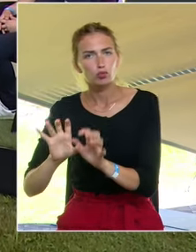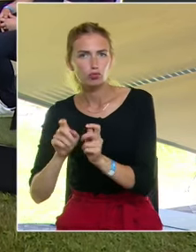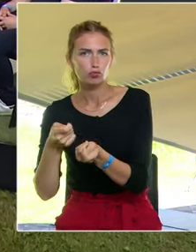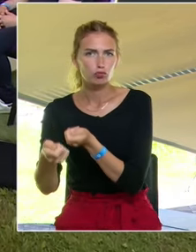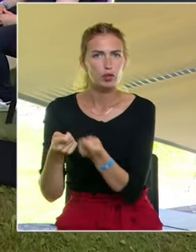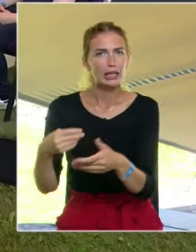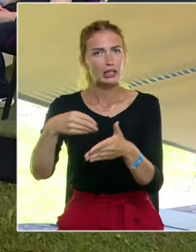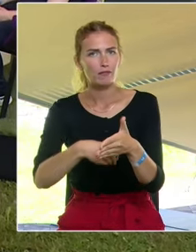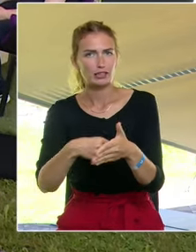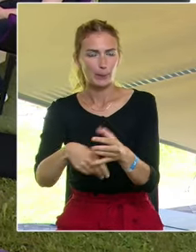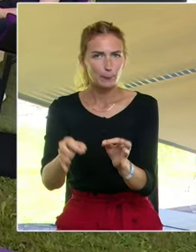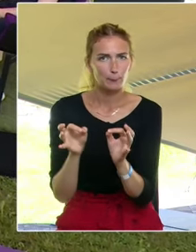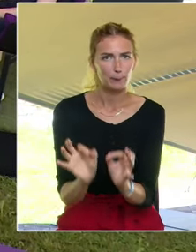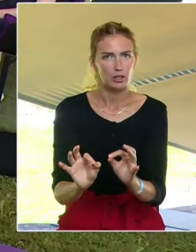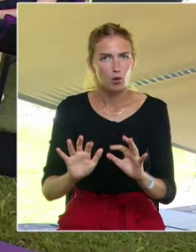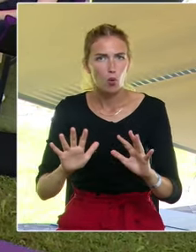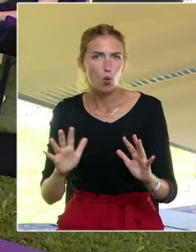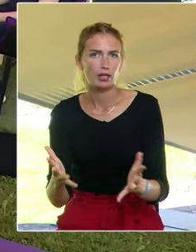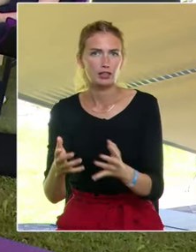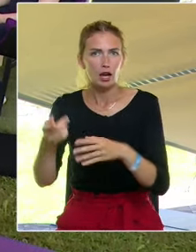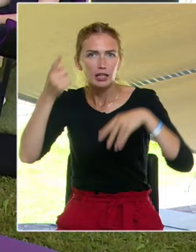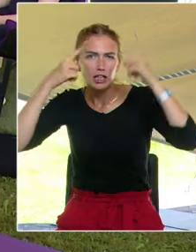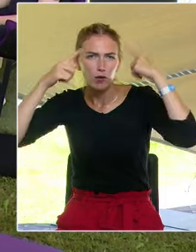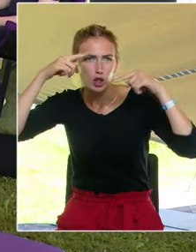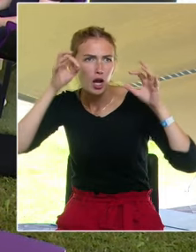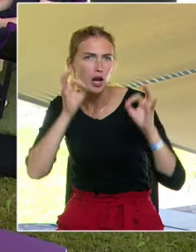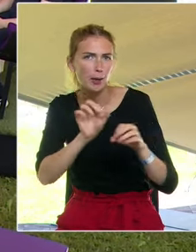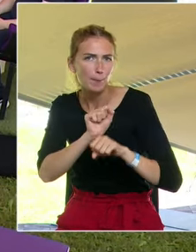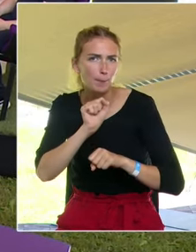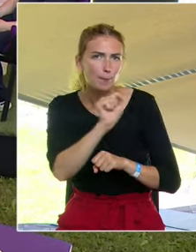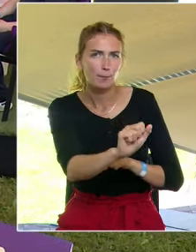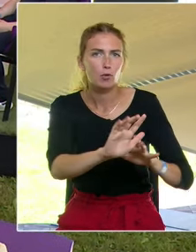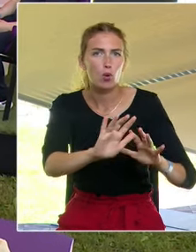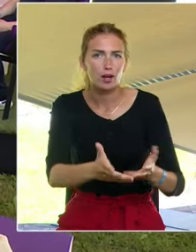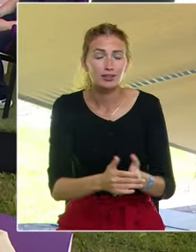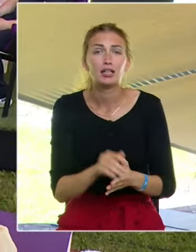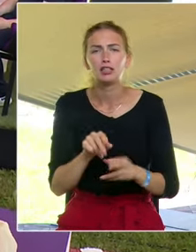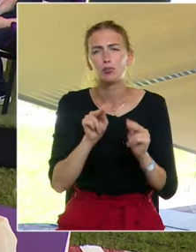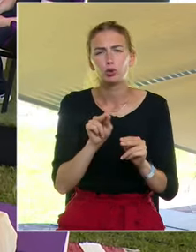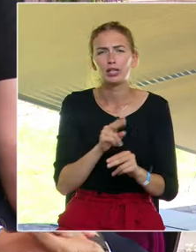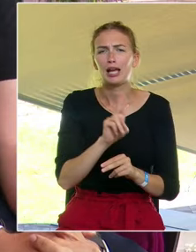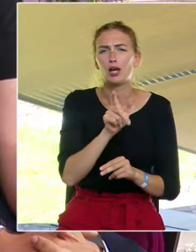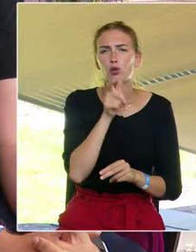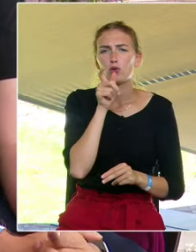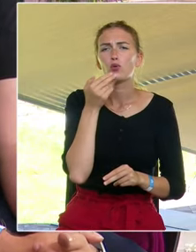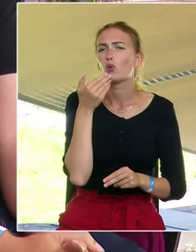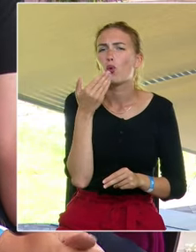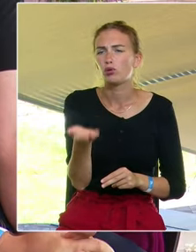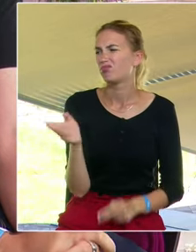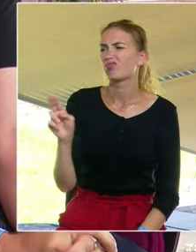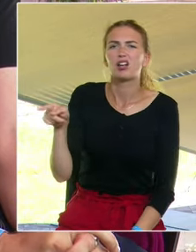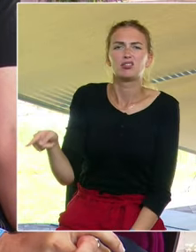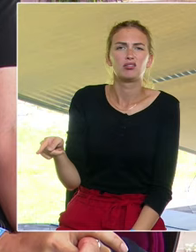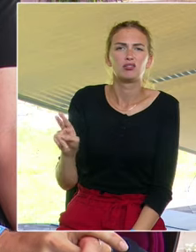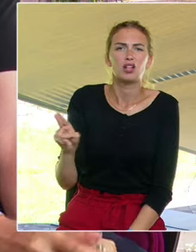being invested into, good initiatives are being pushed. And of course, then the next question is, what is good? Yeah, what is really valuable